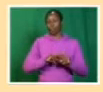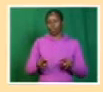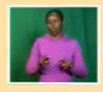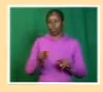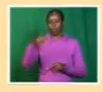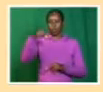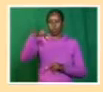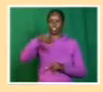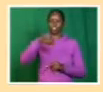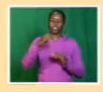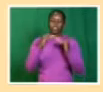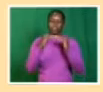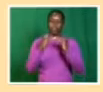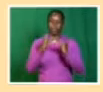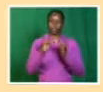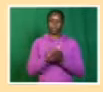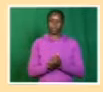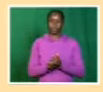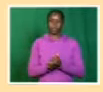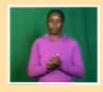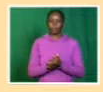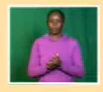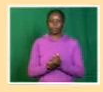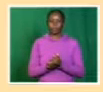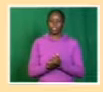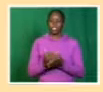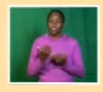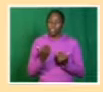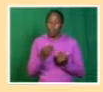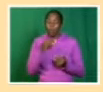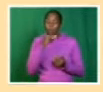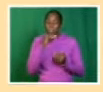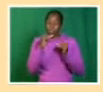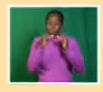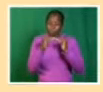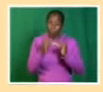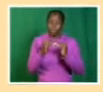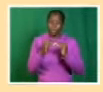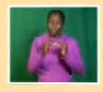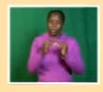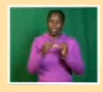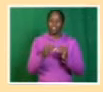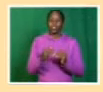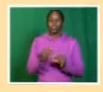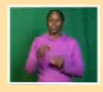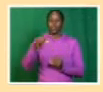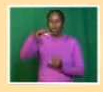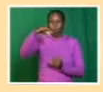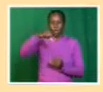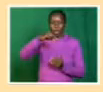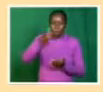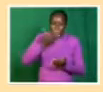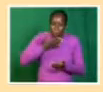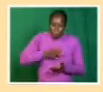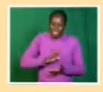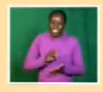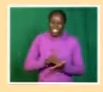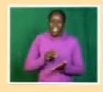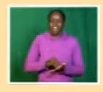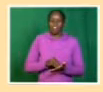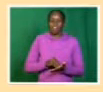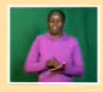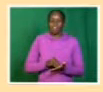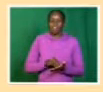function, because for a function to be quadratic, it has to have the x, the